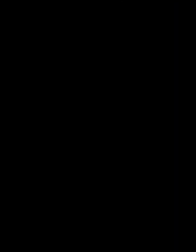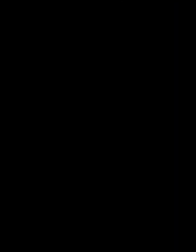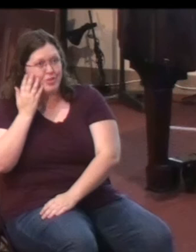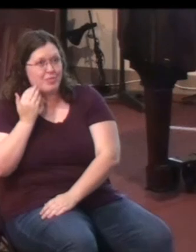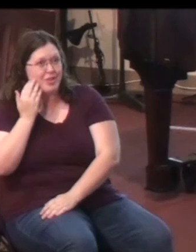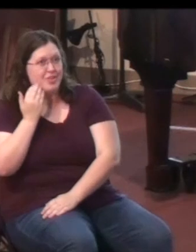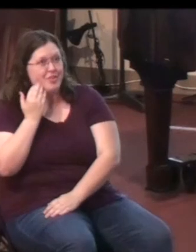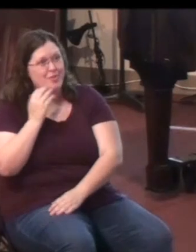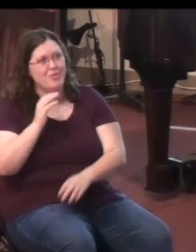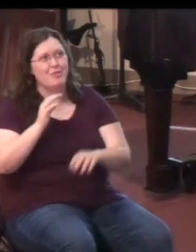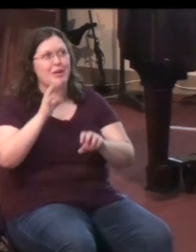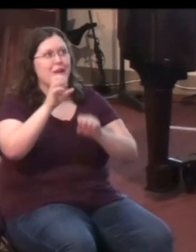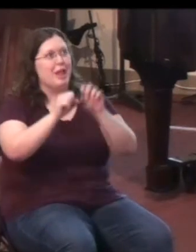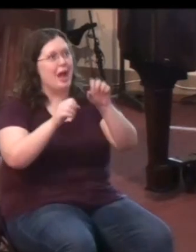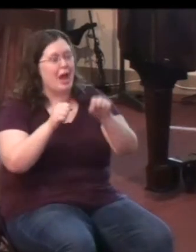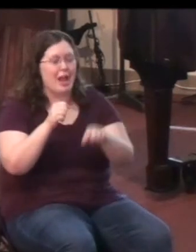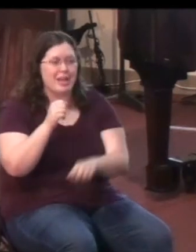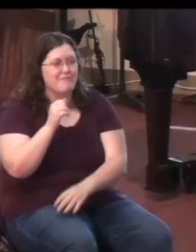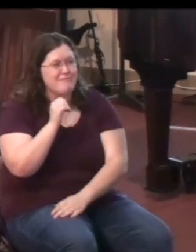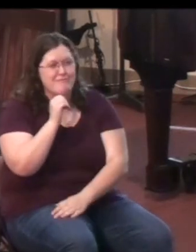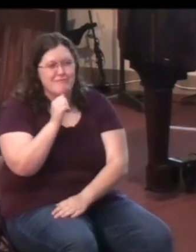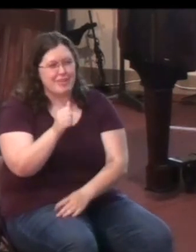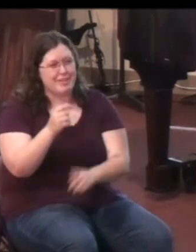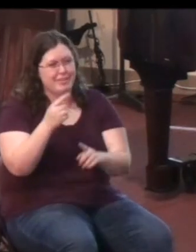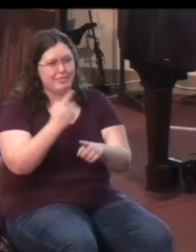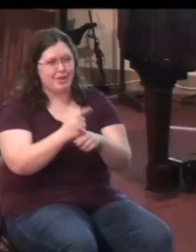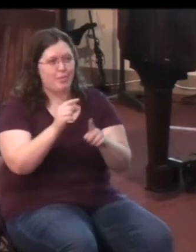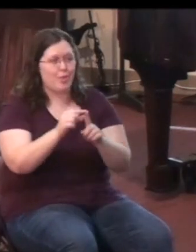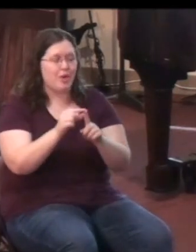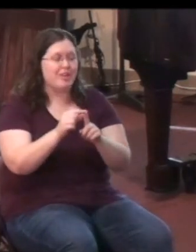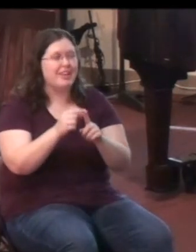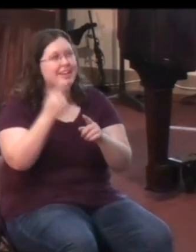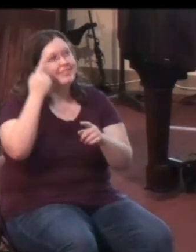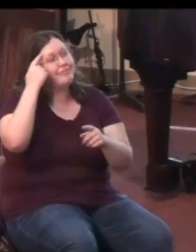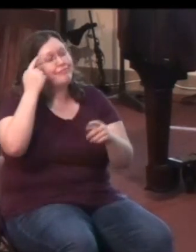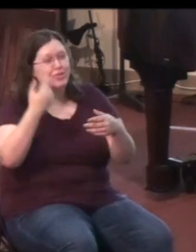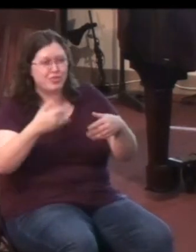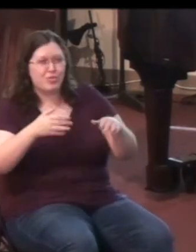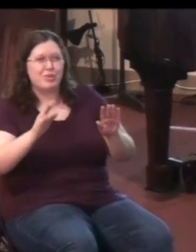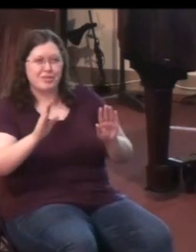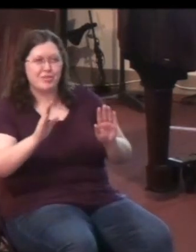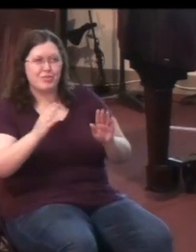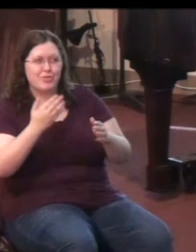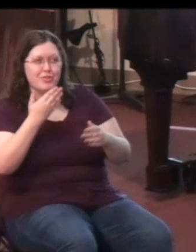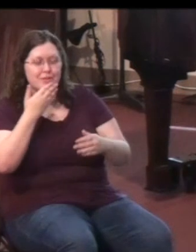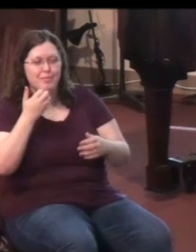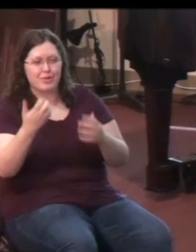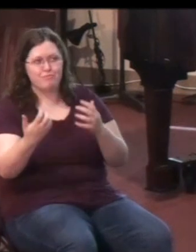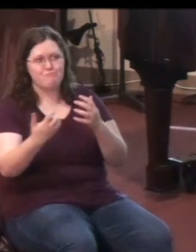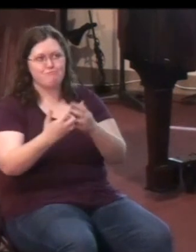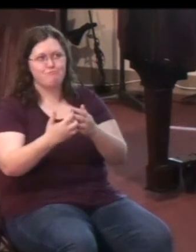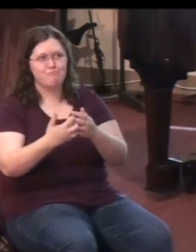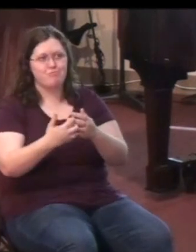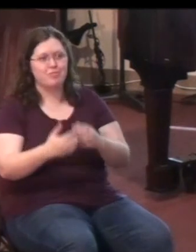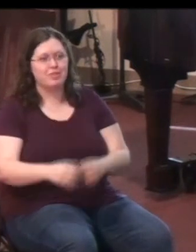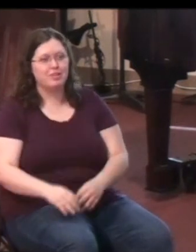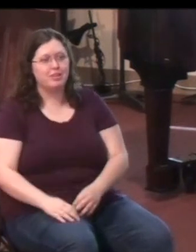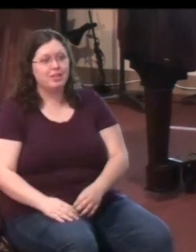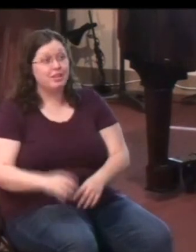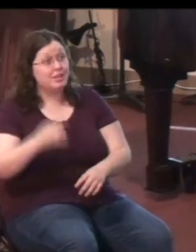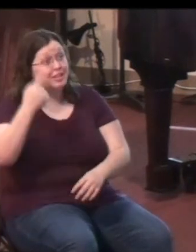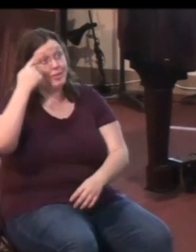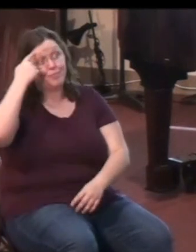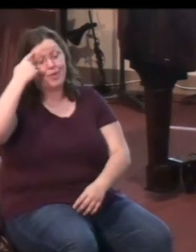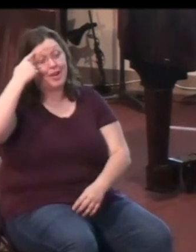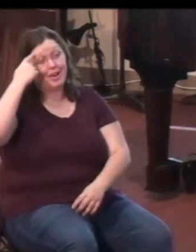right word. Surrender. Surrender probably would be a better word, because what we actually have to do is counterintuitive, is not the mind can't